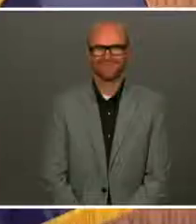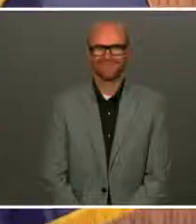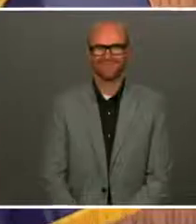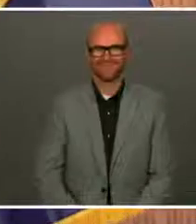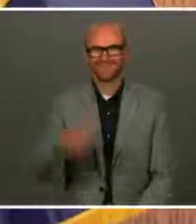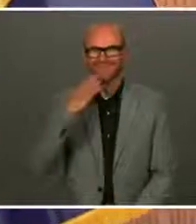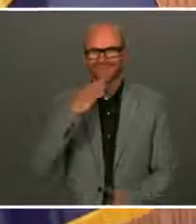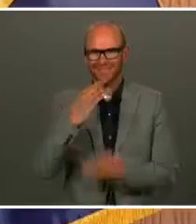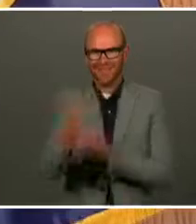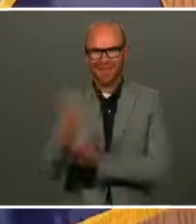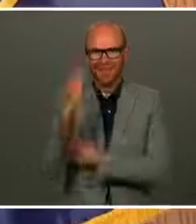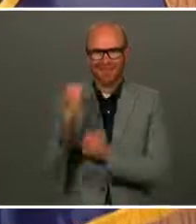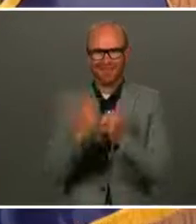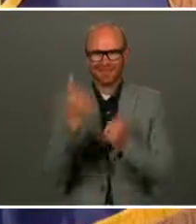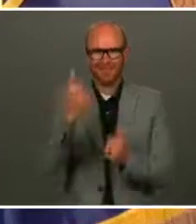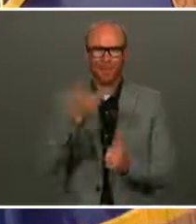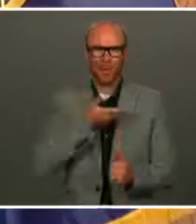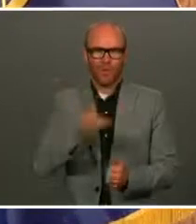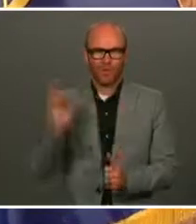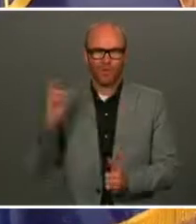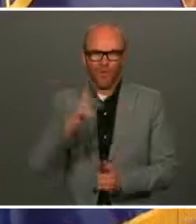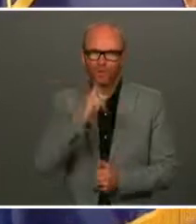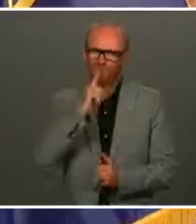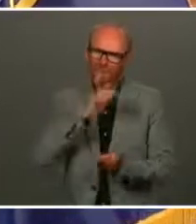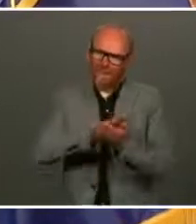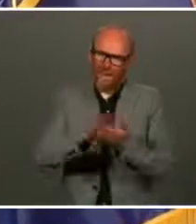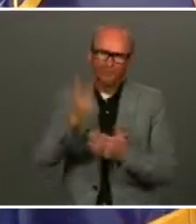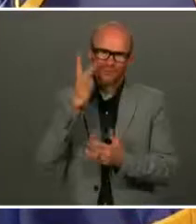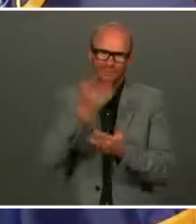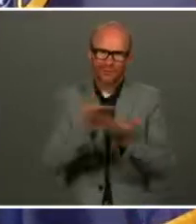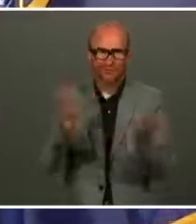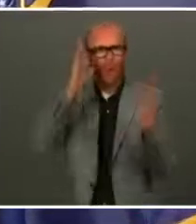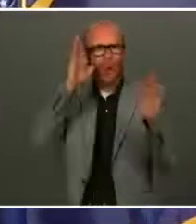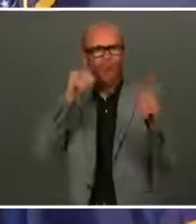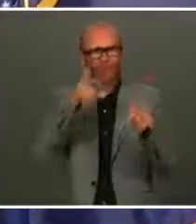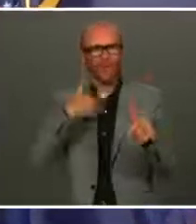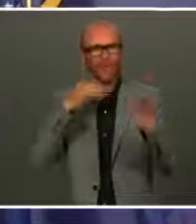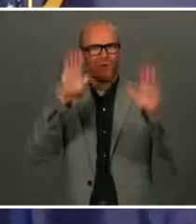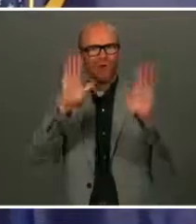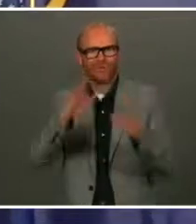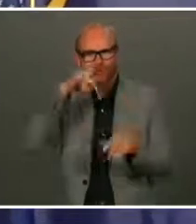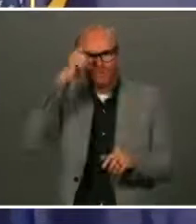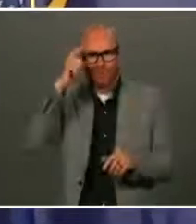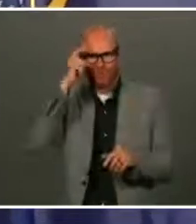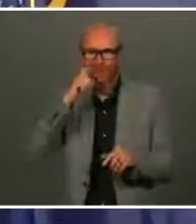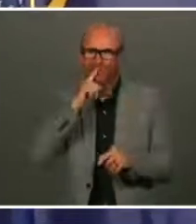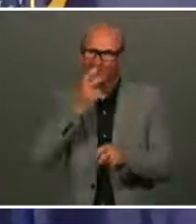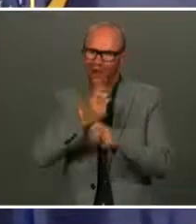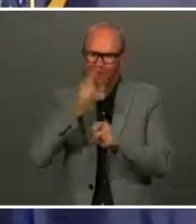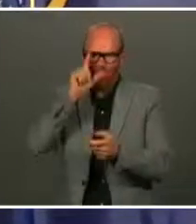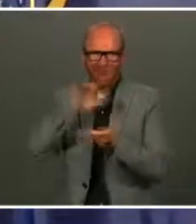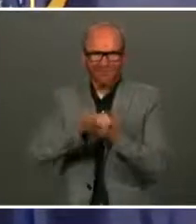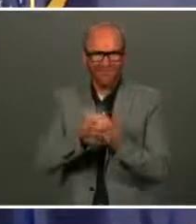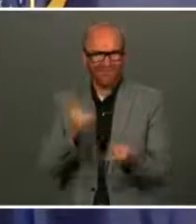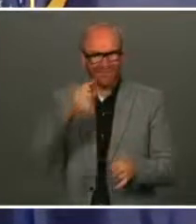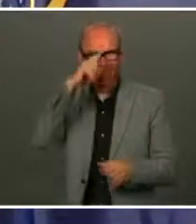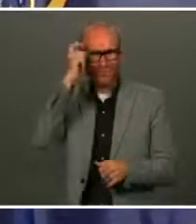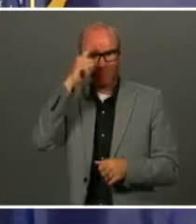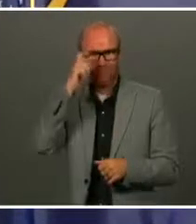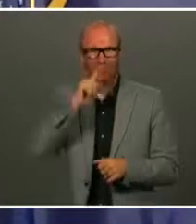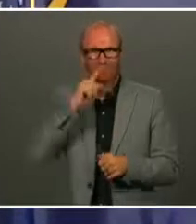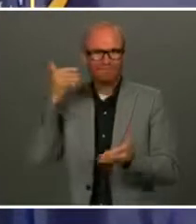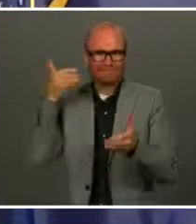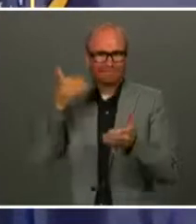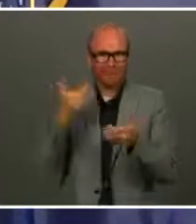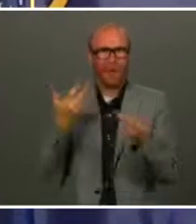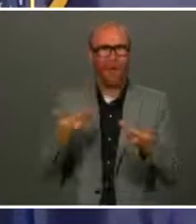Good morning, everyone. Welcome back. It's great to see you. I hope you had a wonderful summer. It's hard to believe that summer is mostly over,